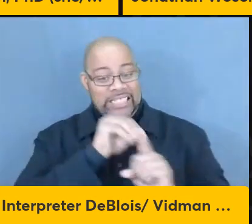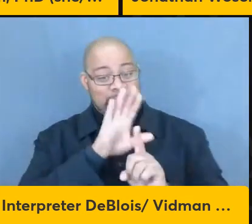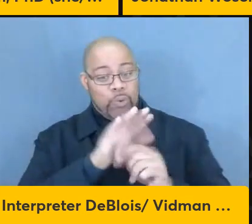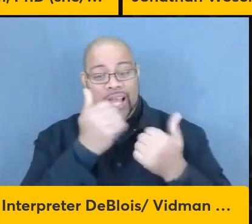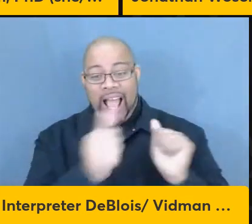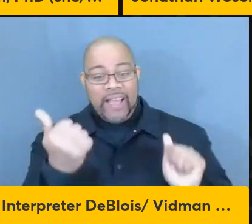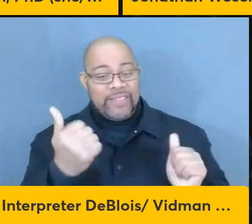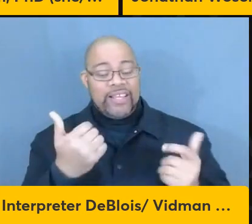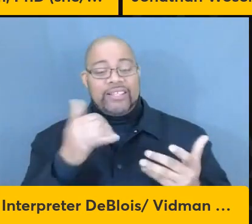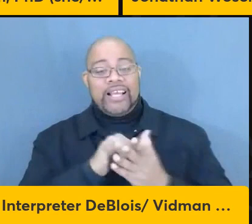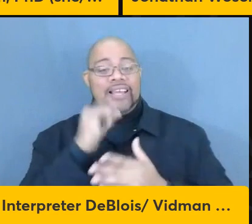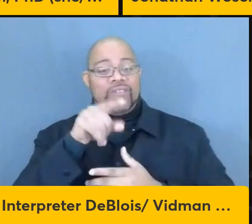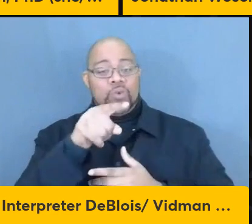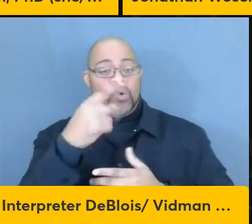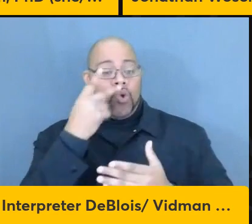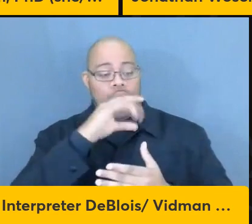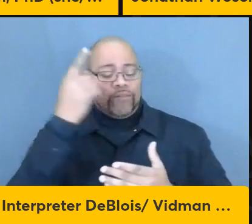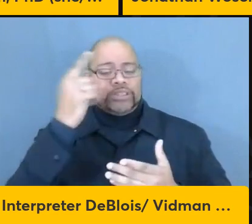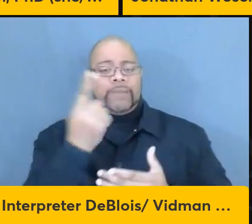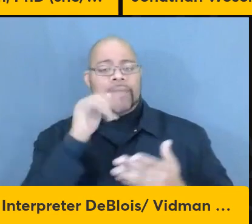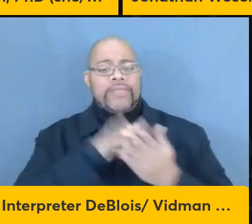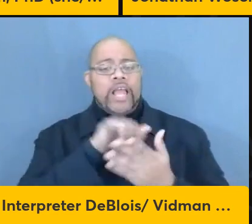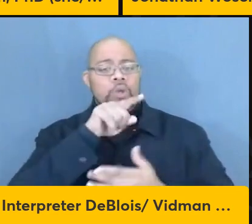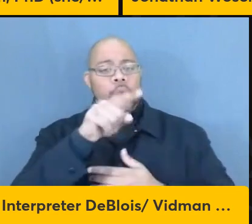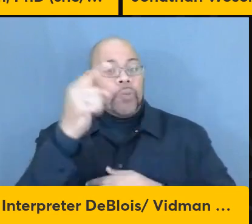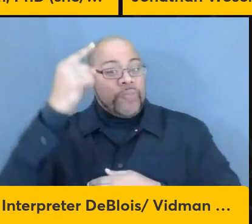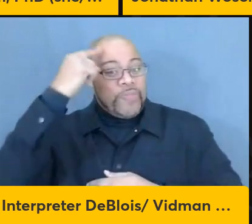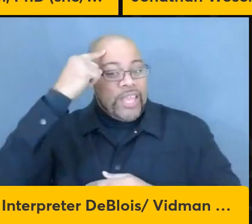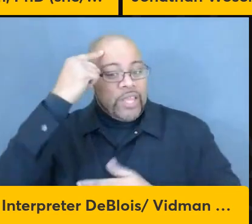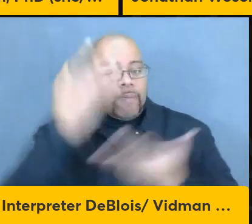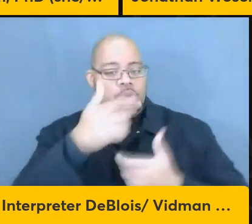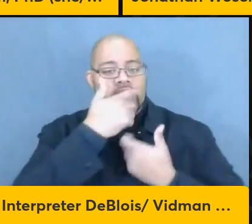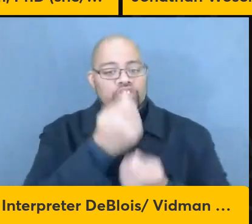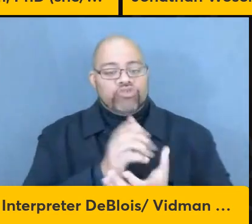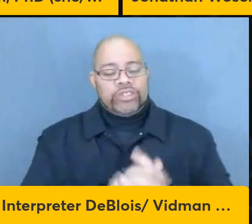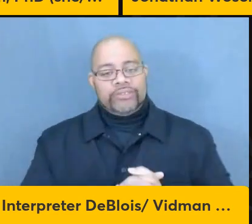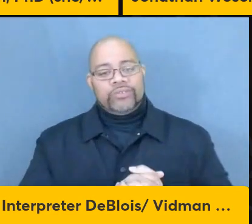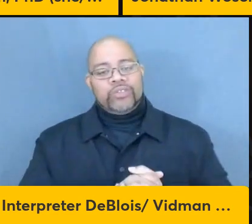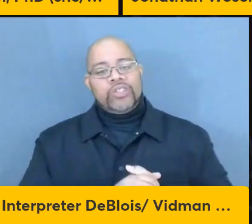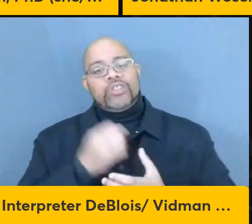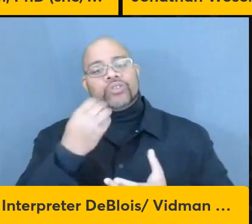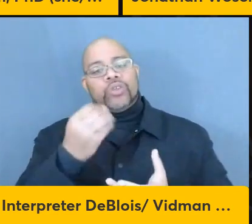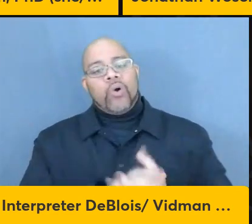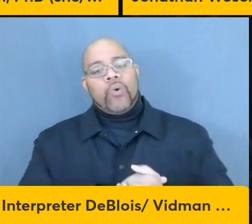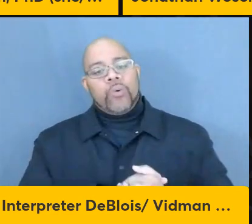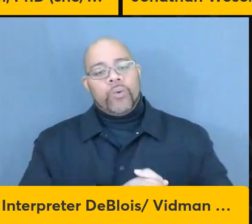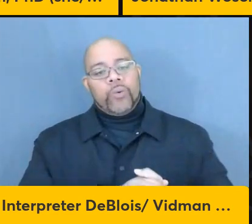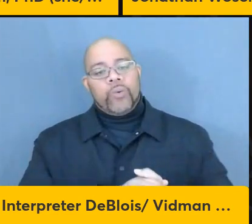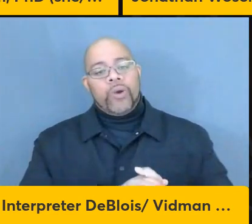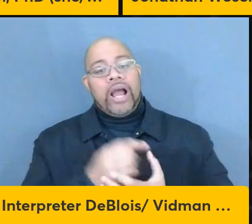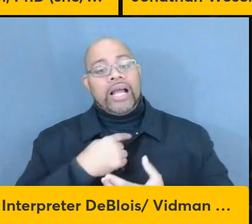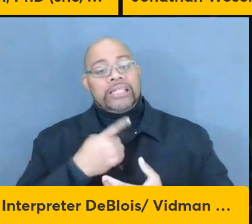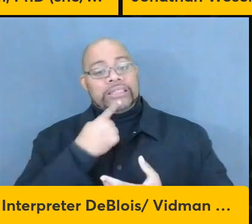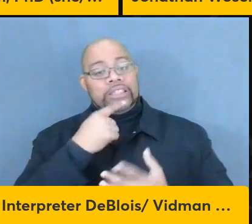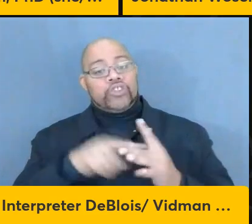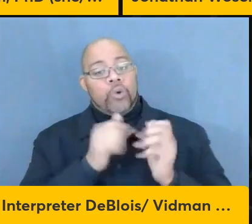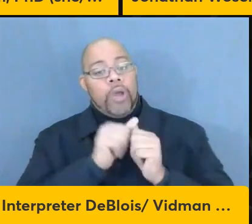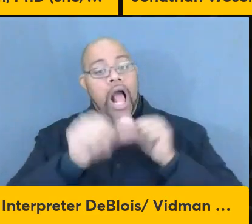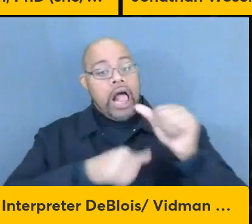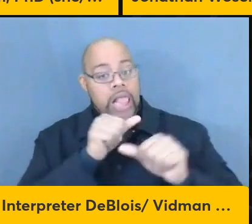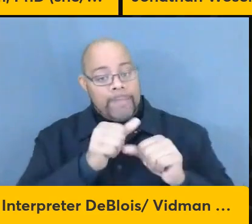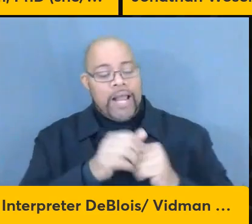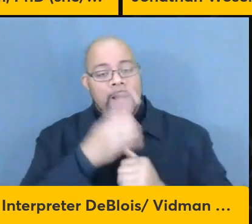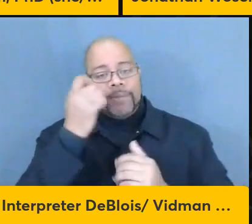anything is if you look for something that you think you might be interested in. So I say start with your alumni,